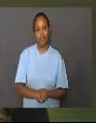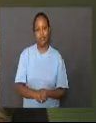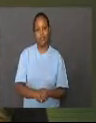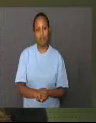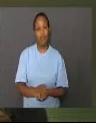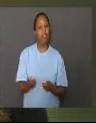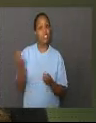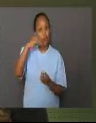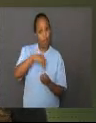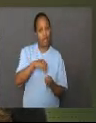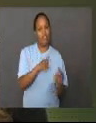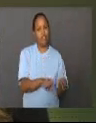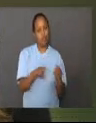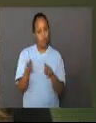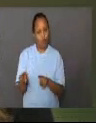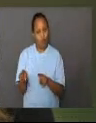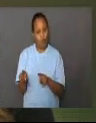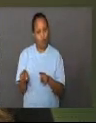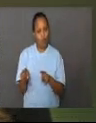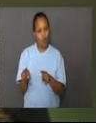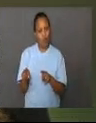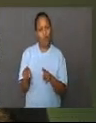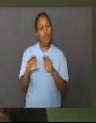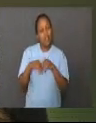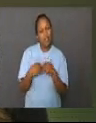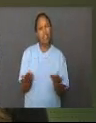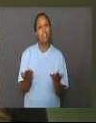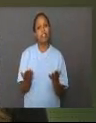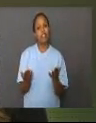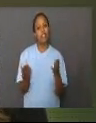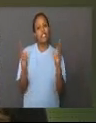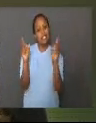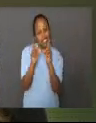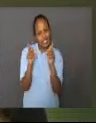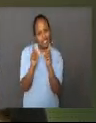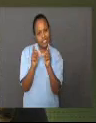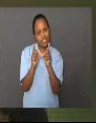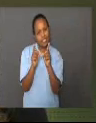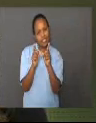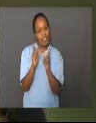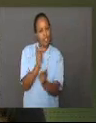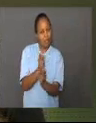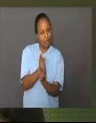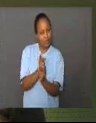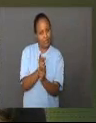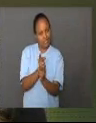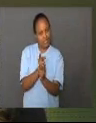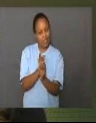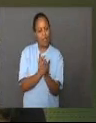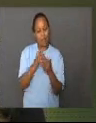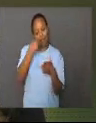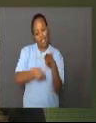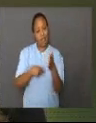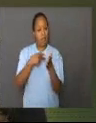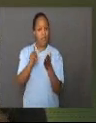In addition, you will discover how justice is maintained through taxation.